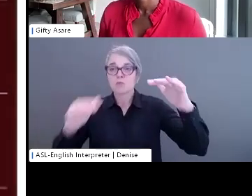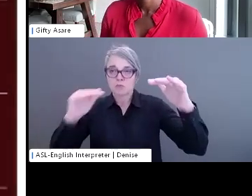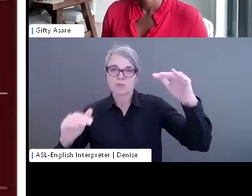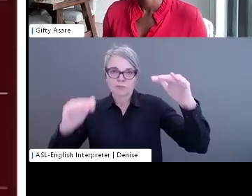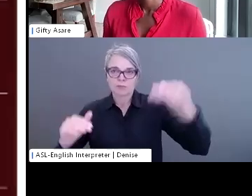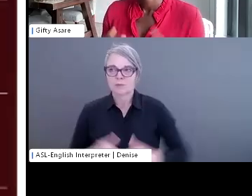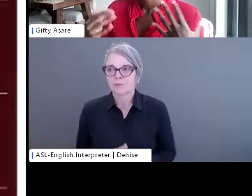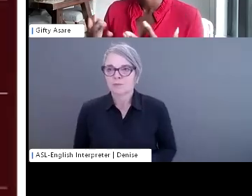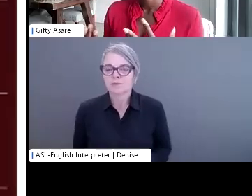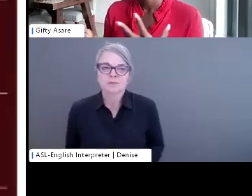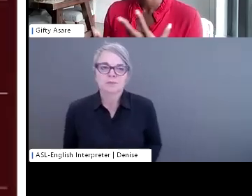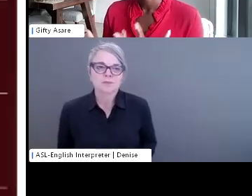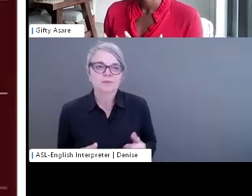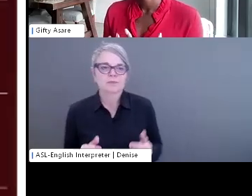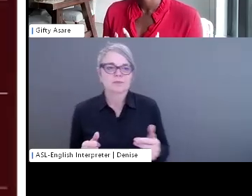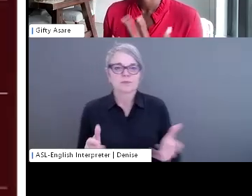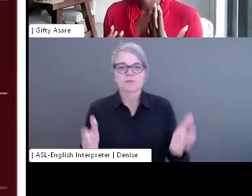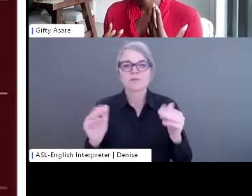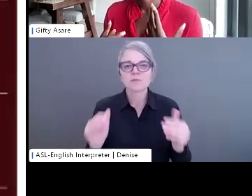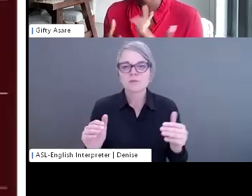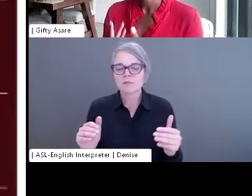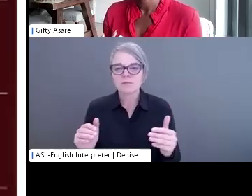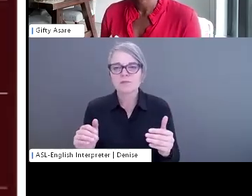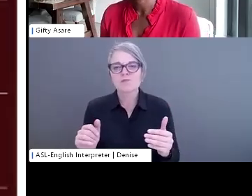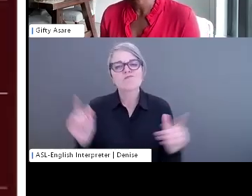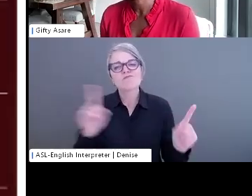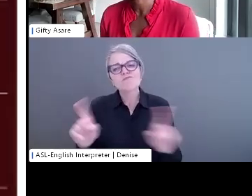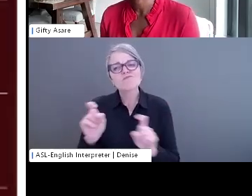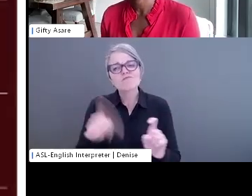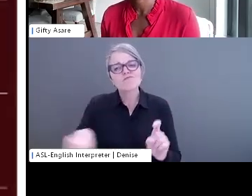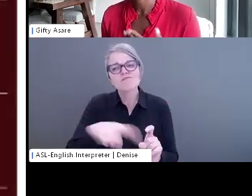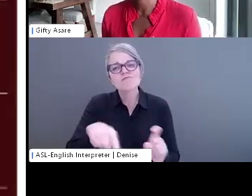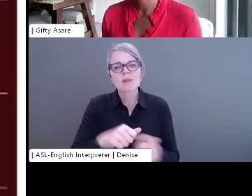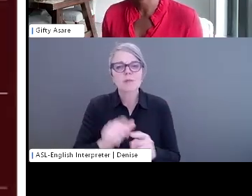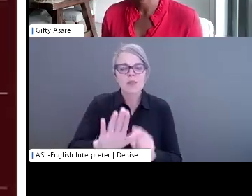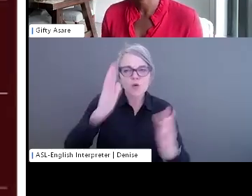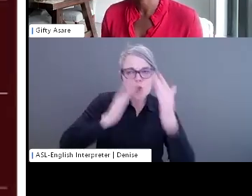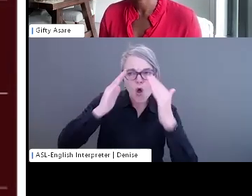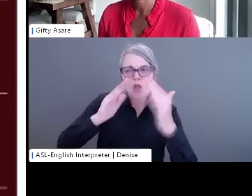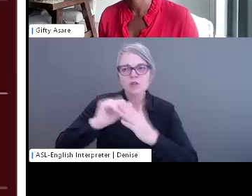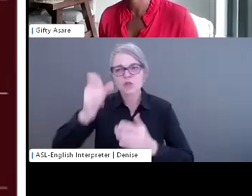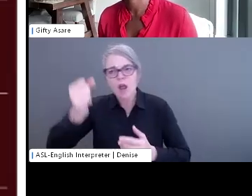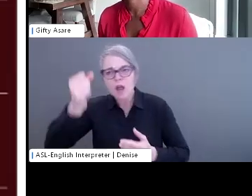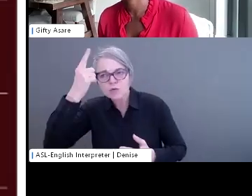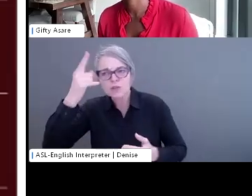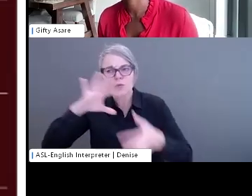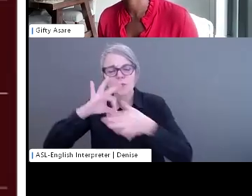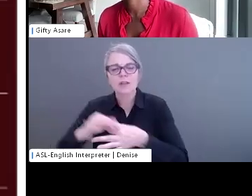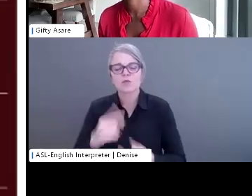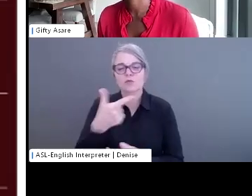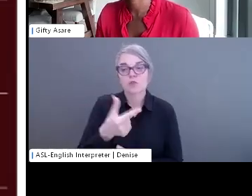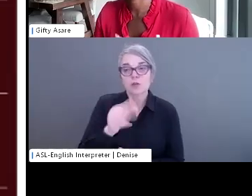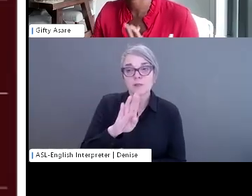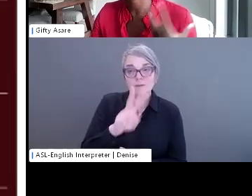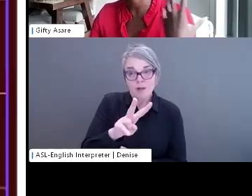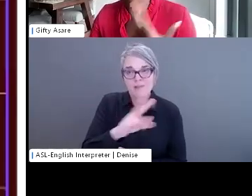We also asked folks about their knowledge and understanding of gender-based violence, as well as of brain injury. And what we